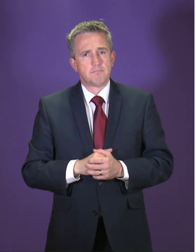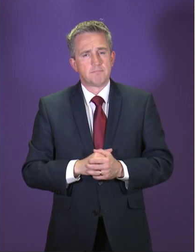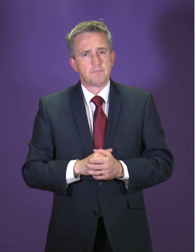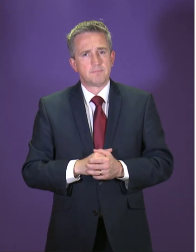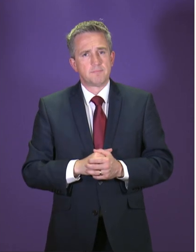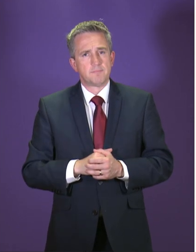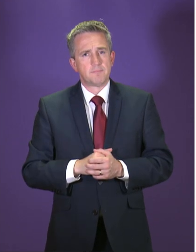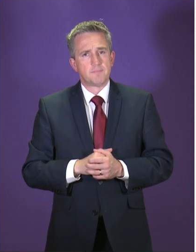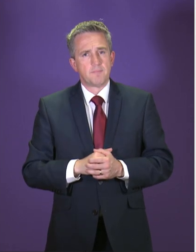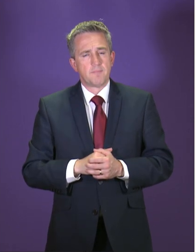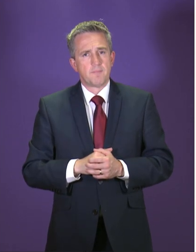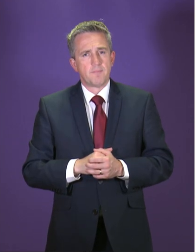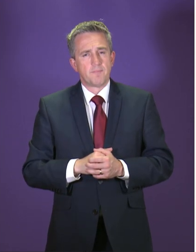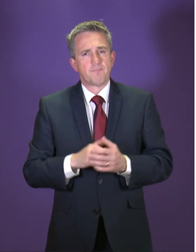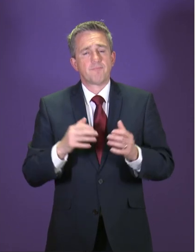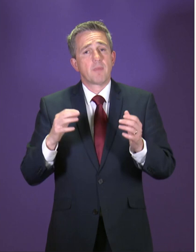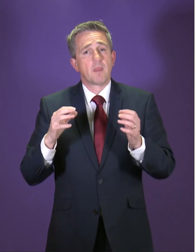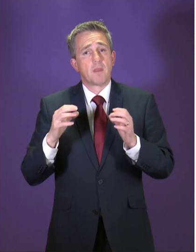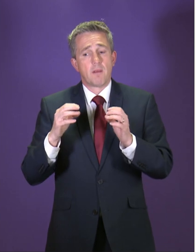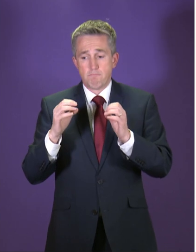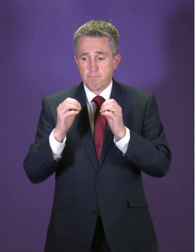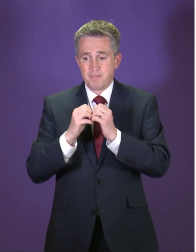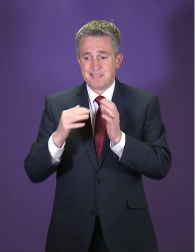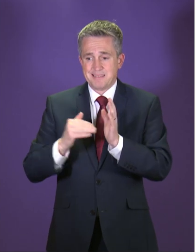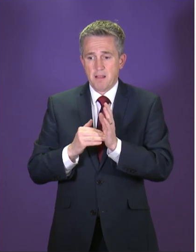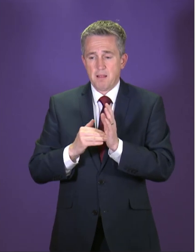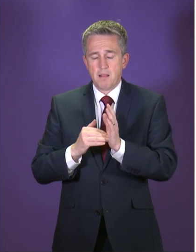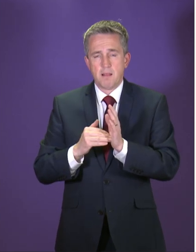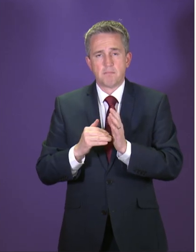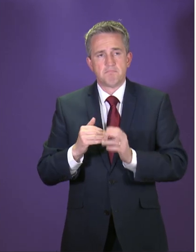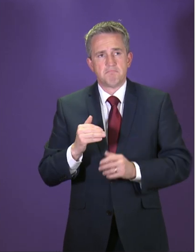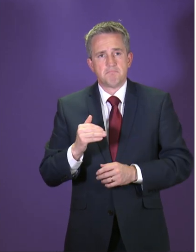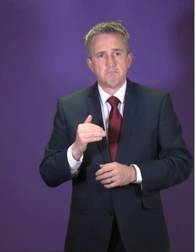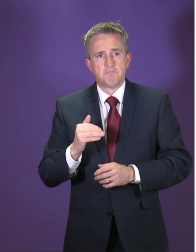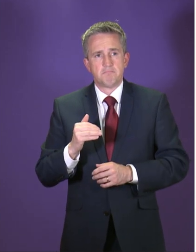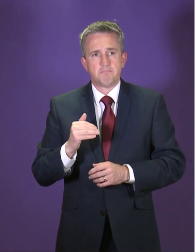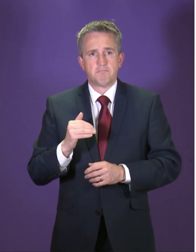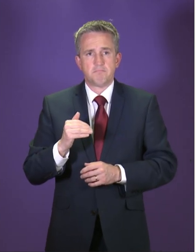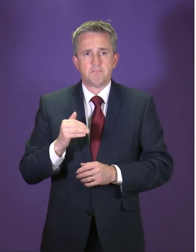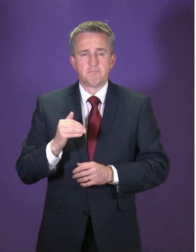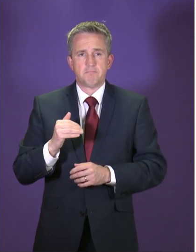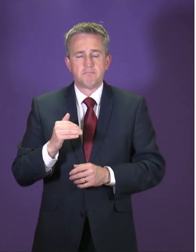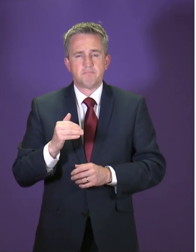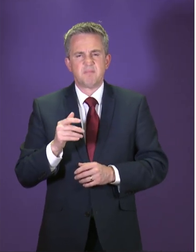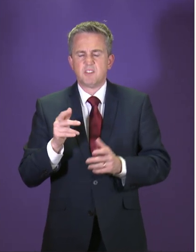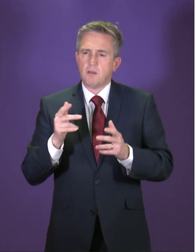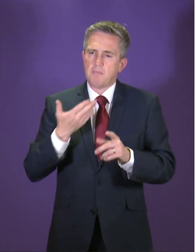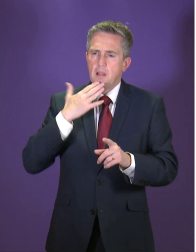is one of the countries that some people call